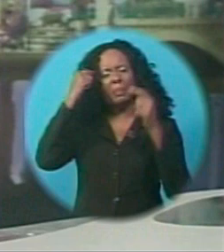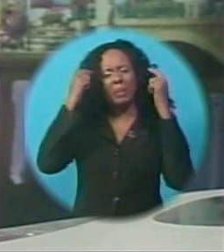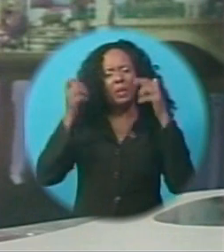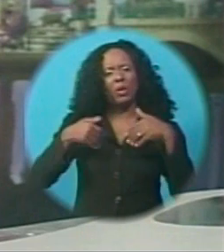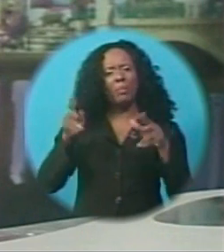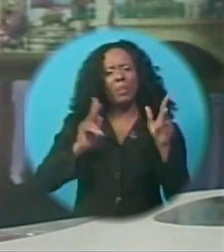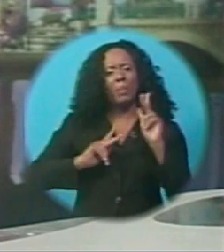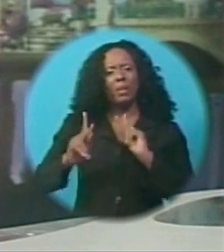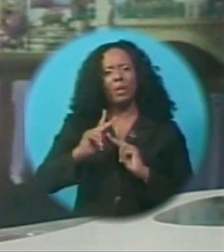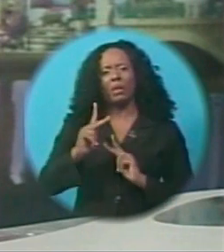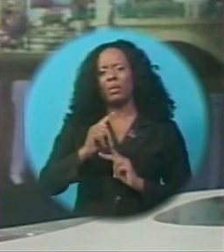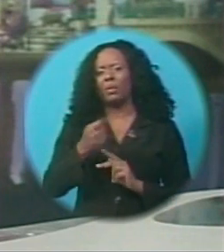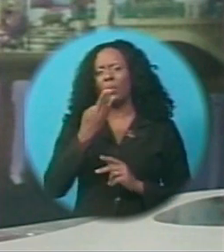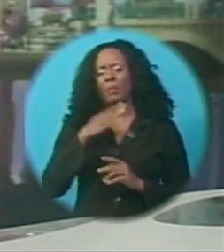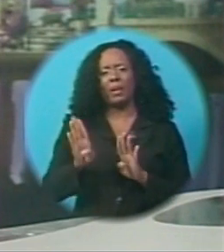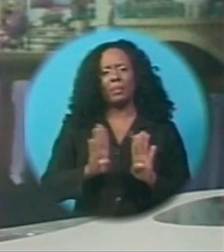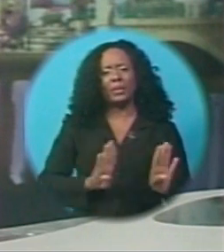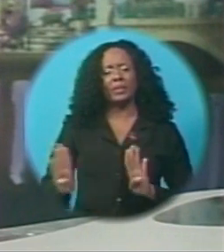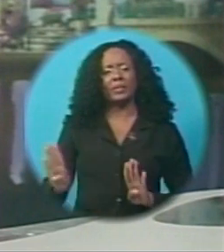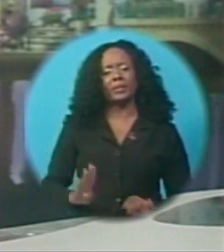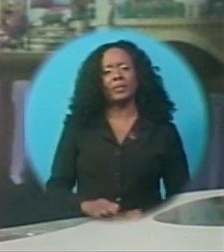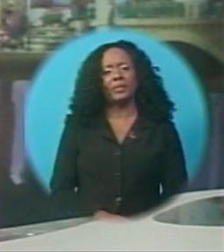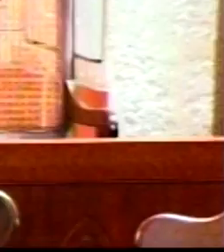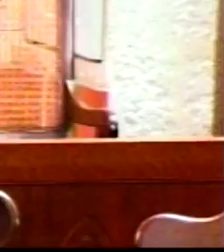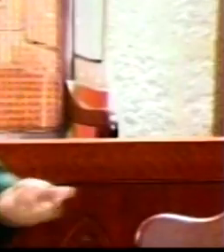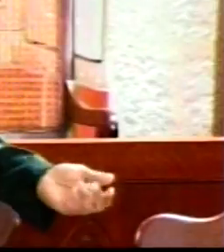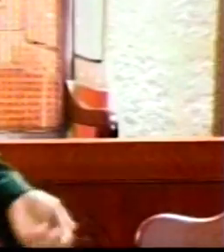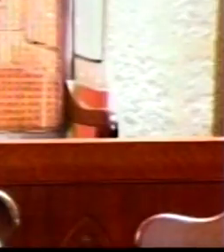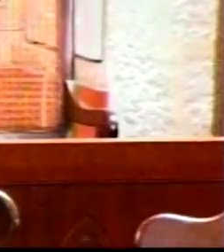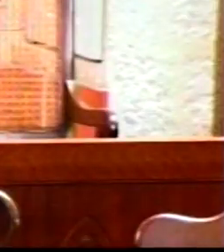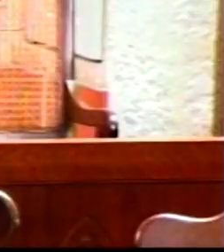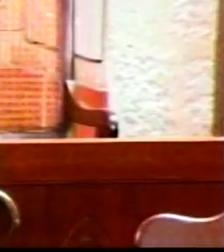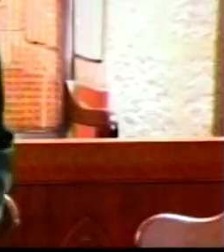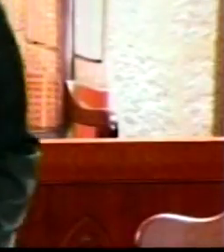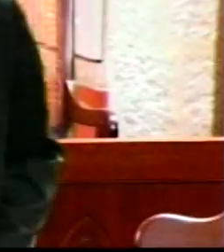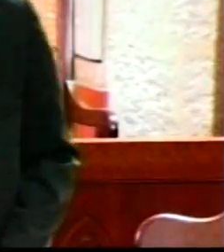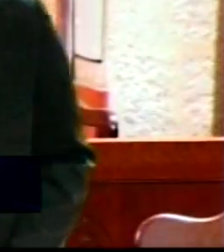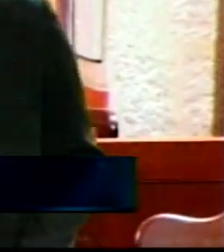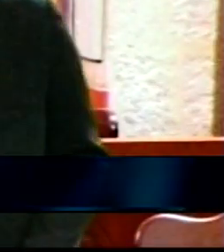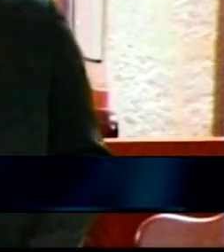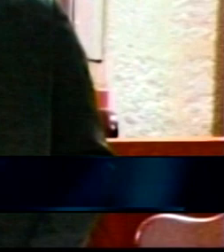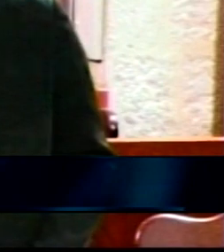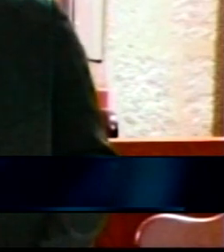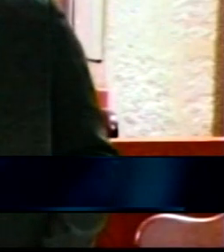bad moms. I'm in. and party like a mother. Bad Moms.